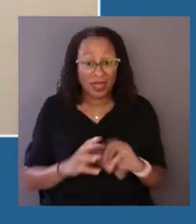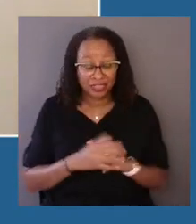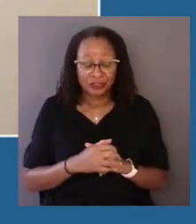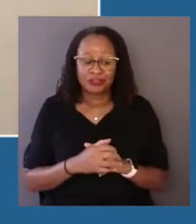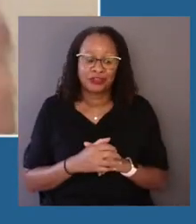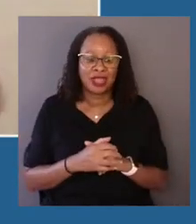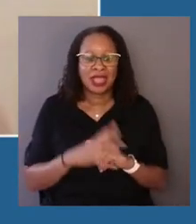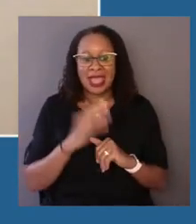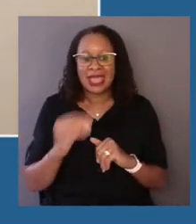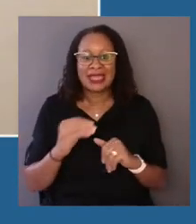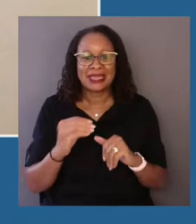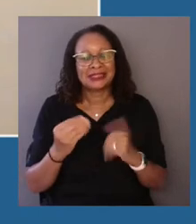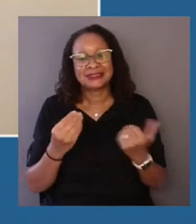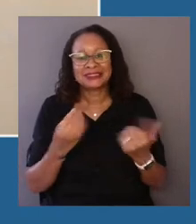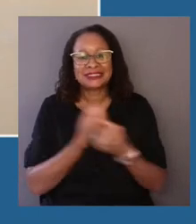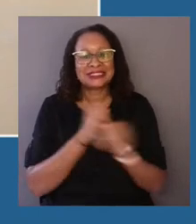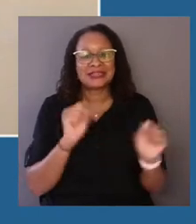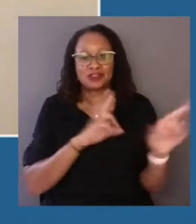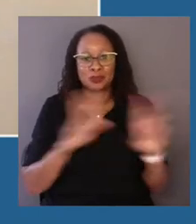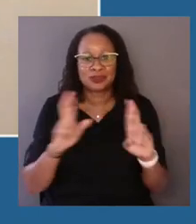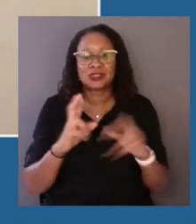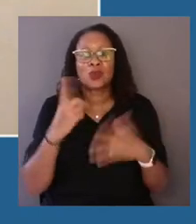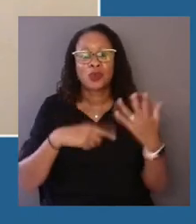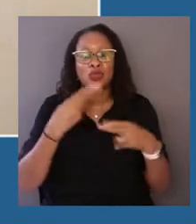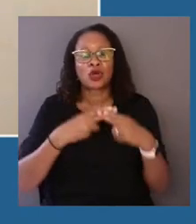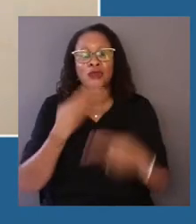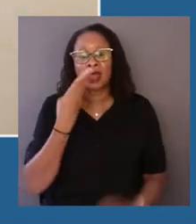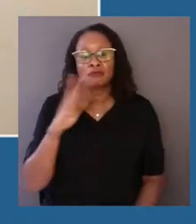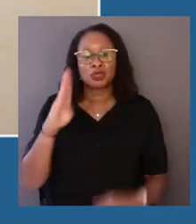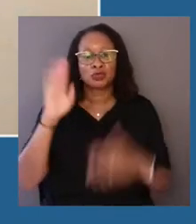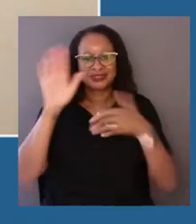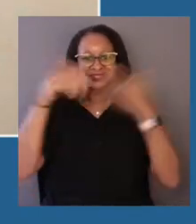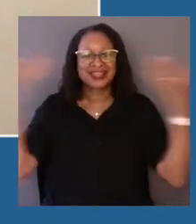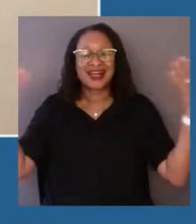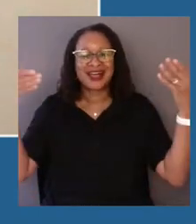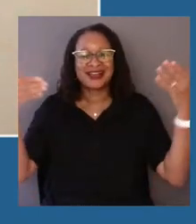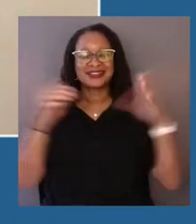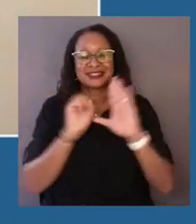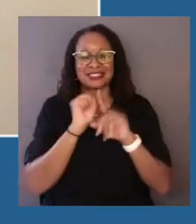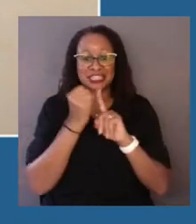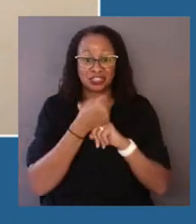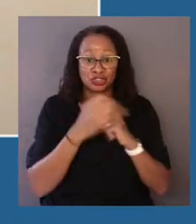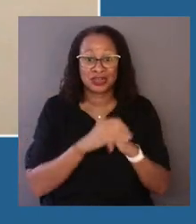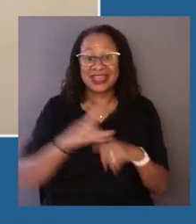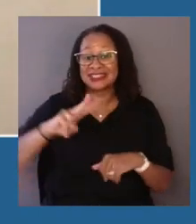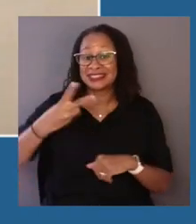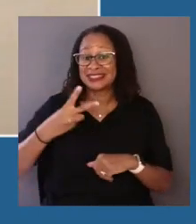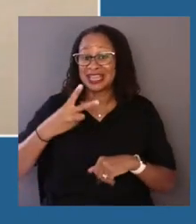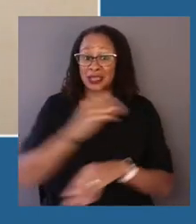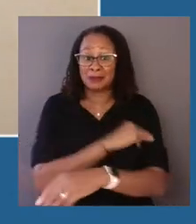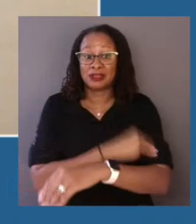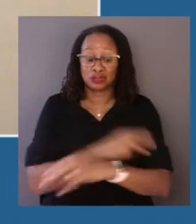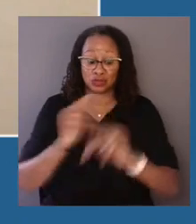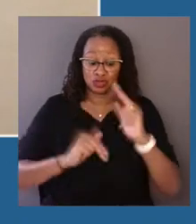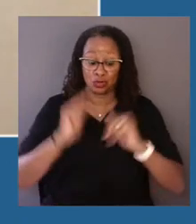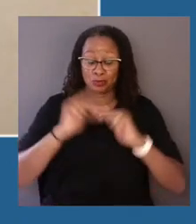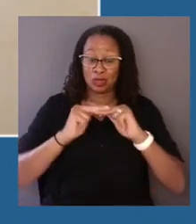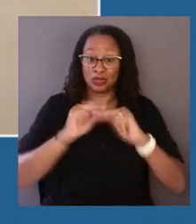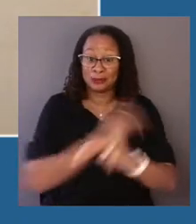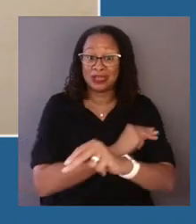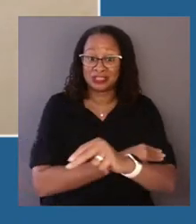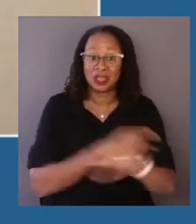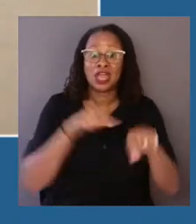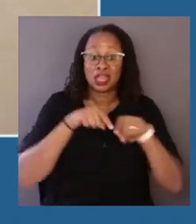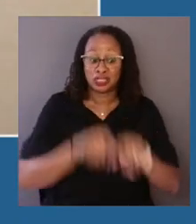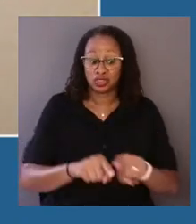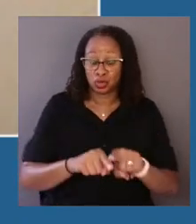periods, so what we call blue sky scenarios. And then that way, it's like a muscle. You build that muscle, and during emergency periods, you activate